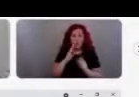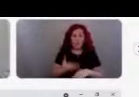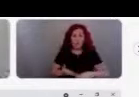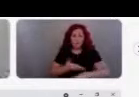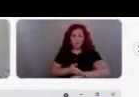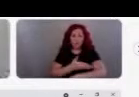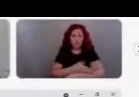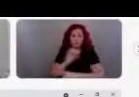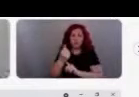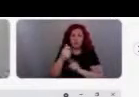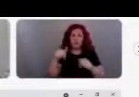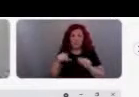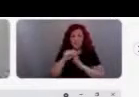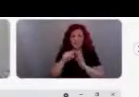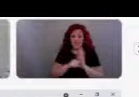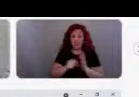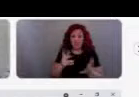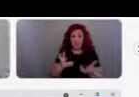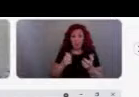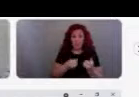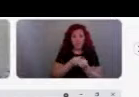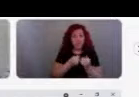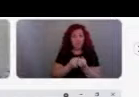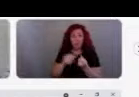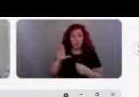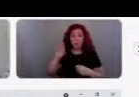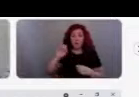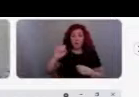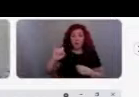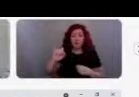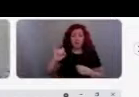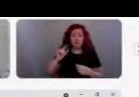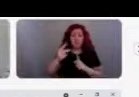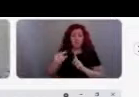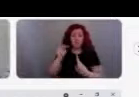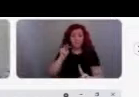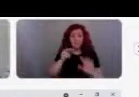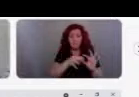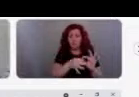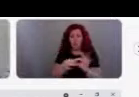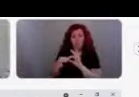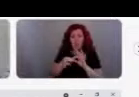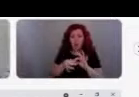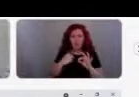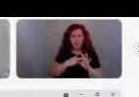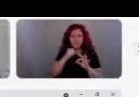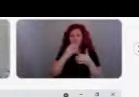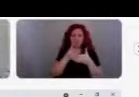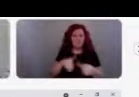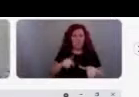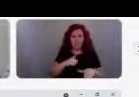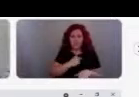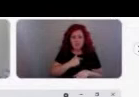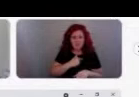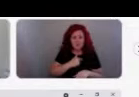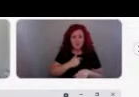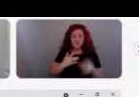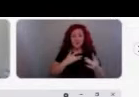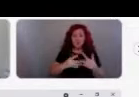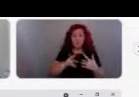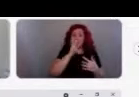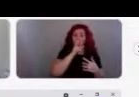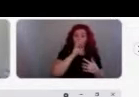state we want to support communities of interest in the aspects that unite us not divide us our concerns over issues like water